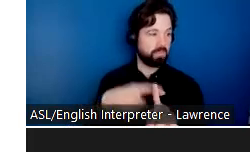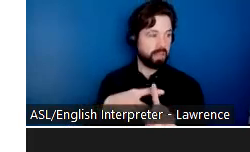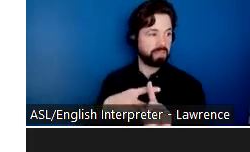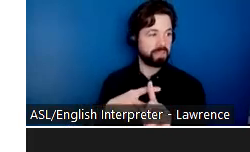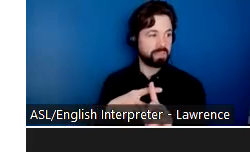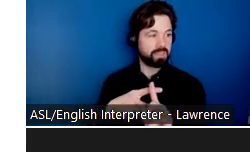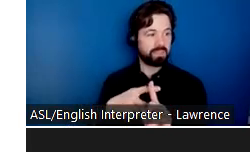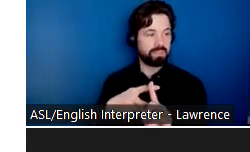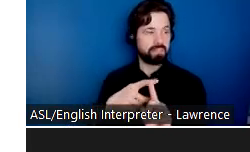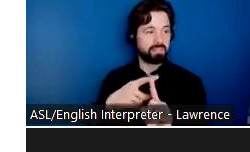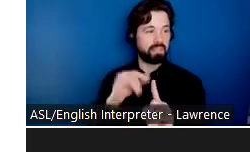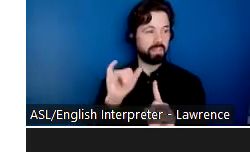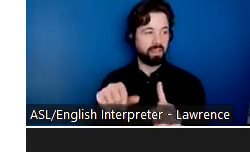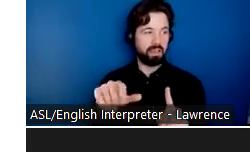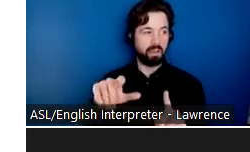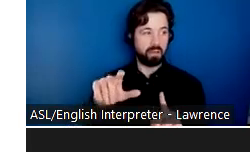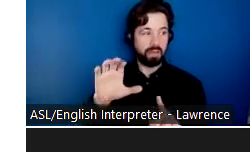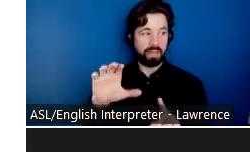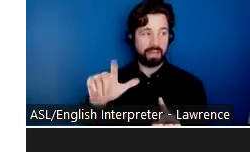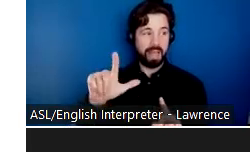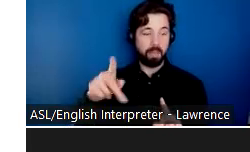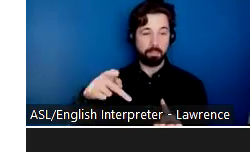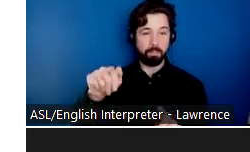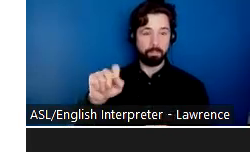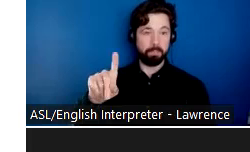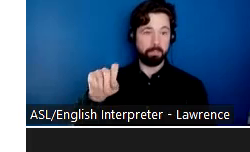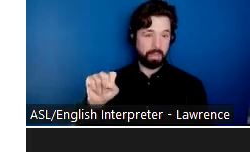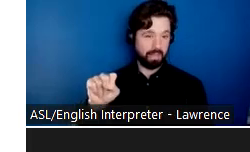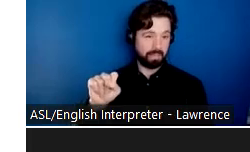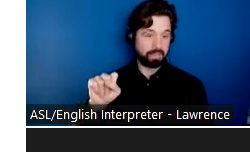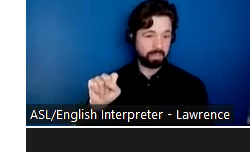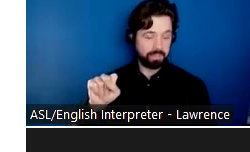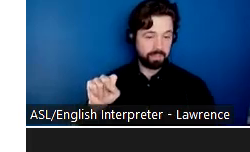by schools and the Department of Education, also known as CalPADS.